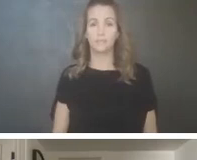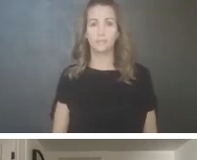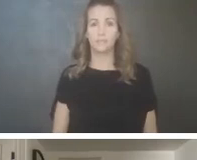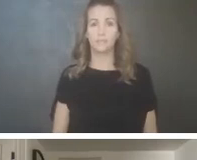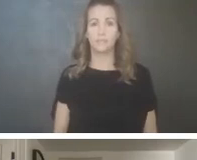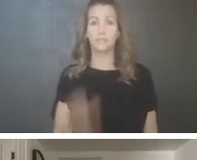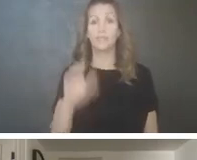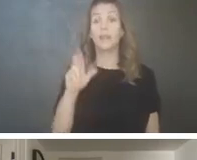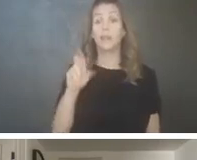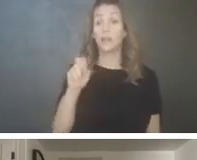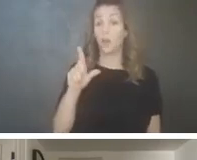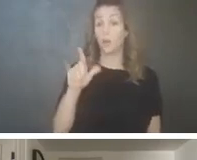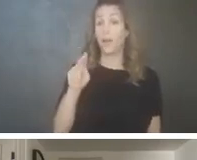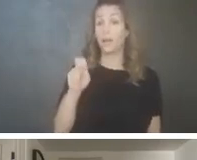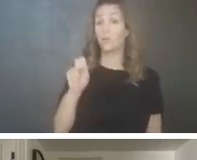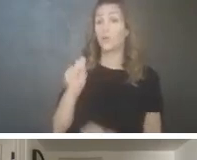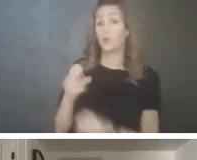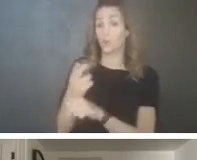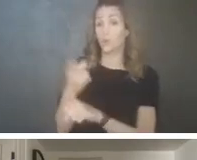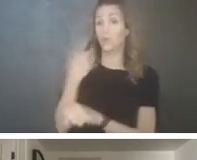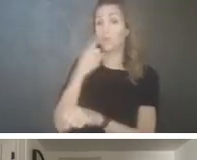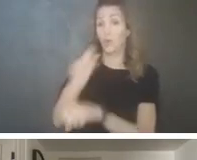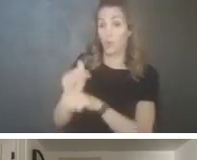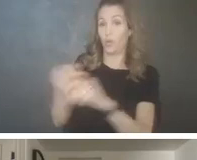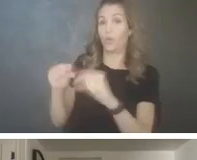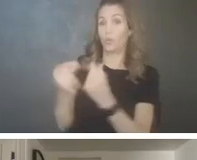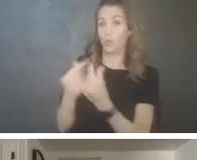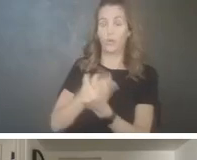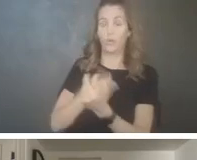Caroline, we could use you for a work group I'm in. We've been doing a lot of policy talk.